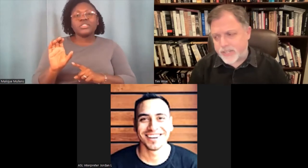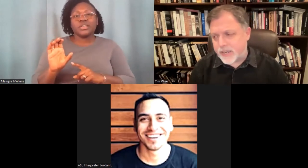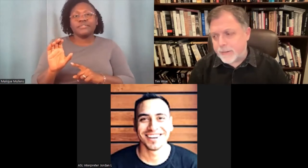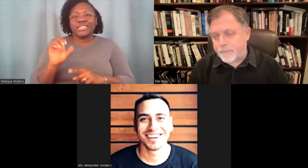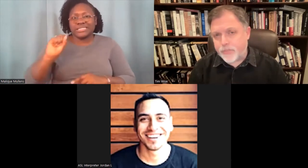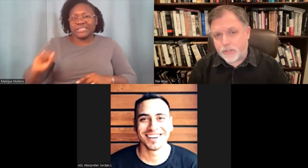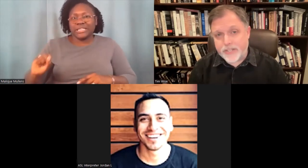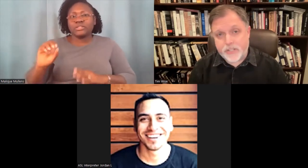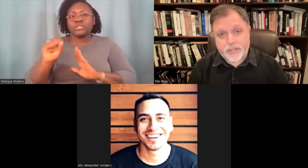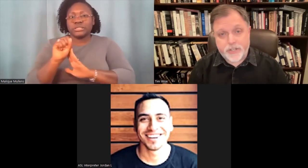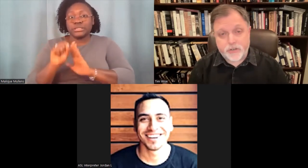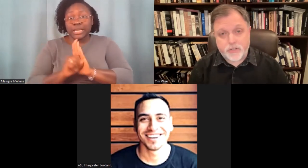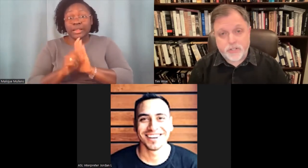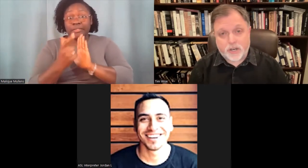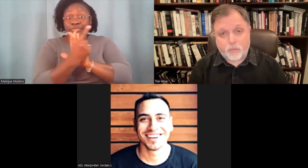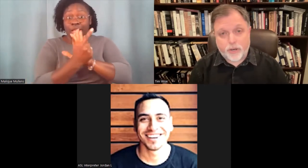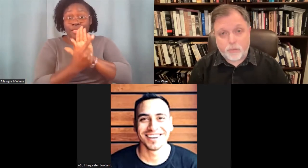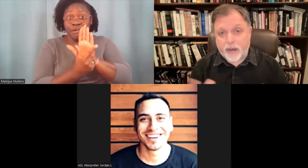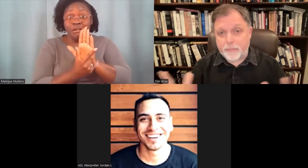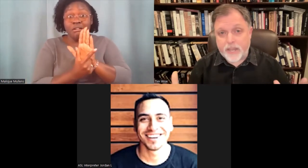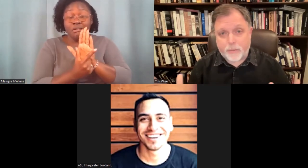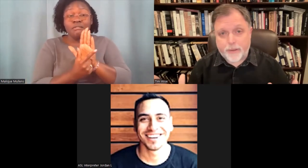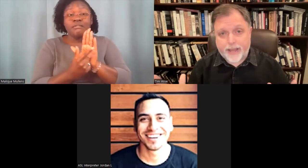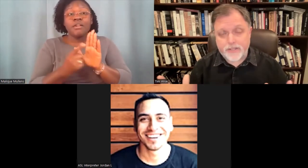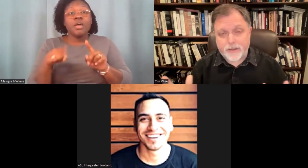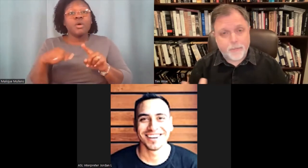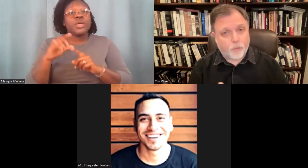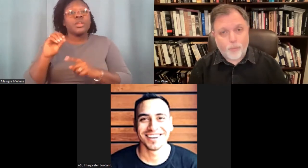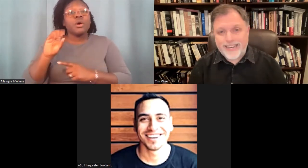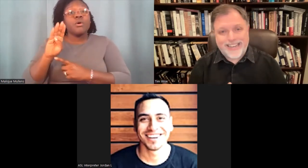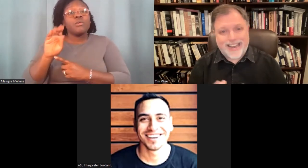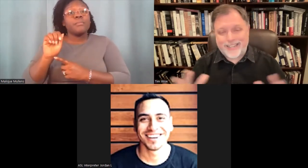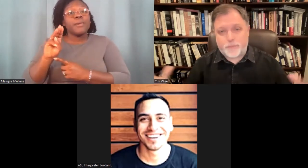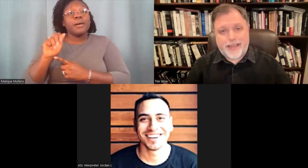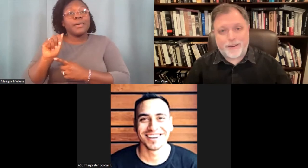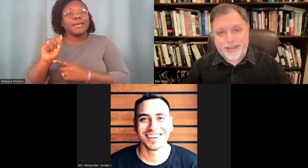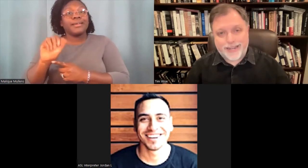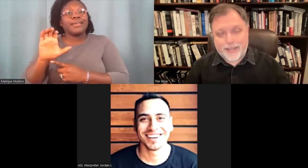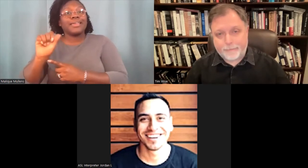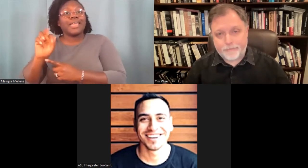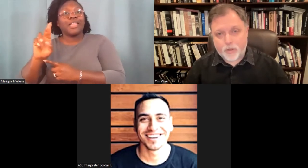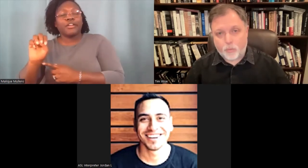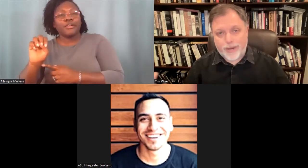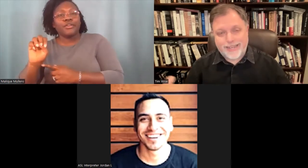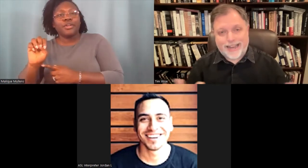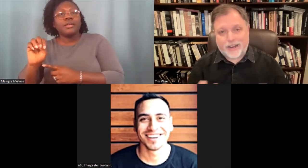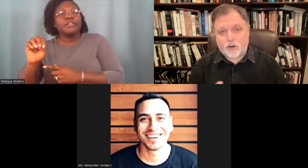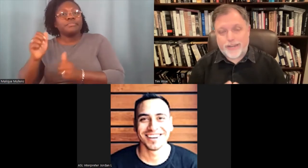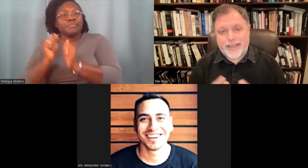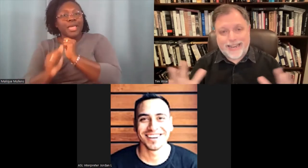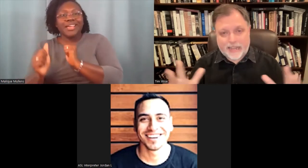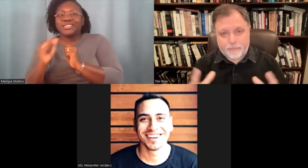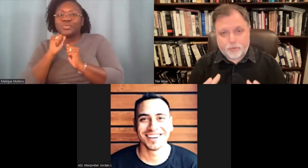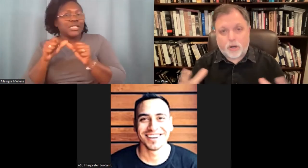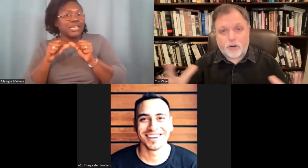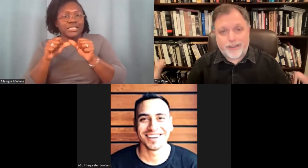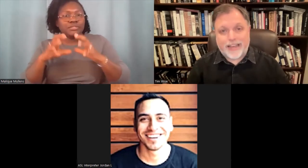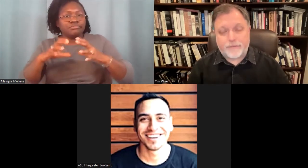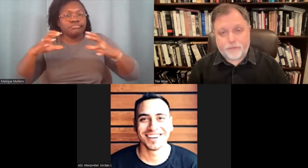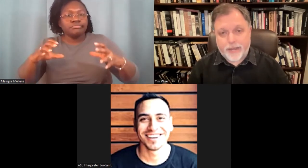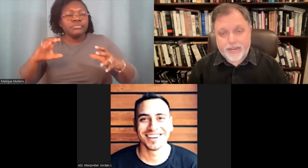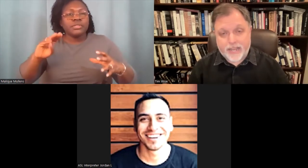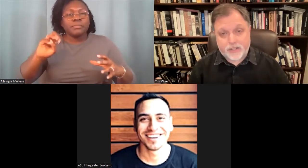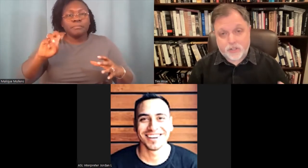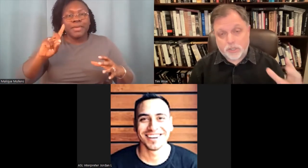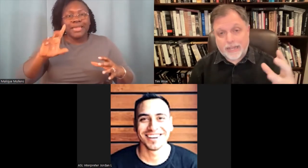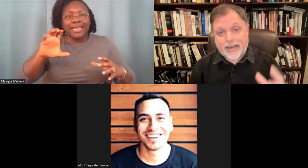Southern states, the legislatures, when Obamacare passed, we did not expand Medicaid. We did not create a broader net